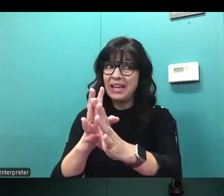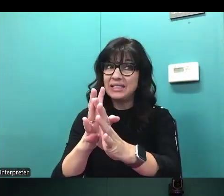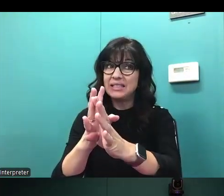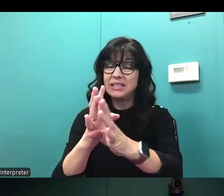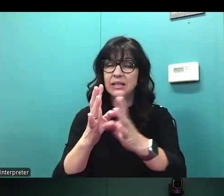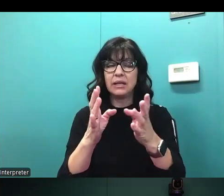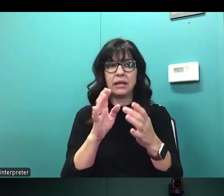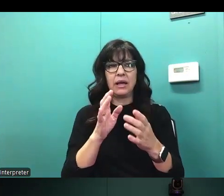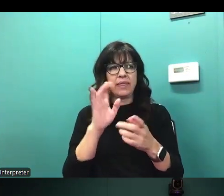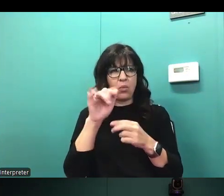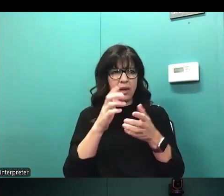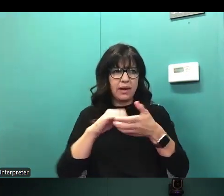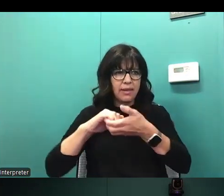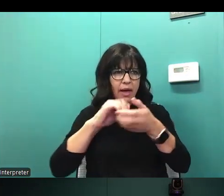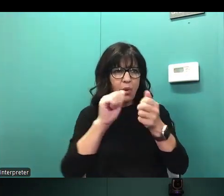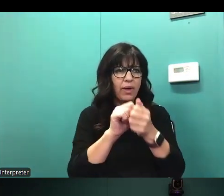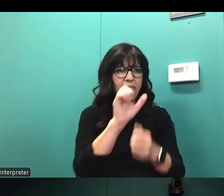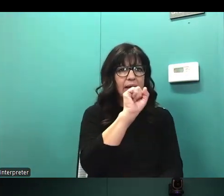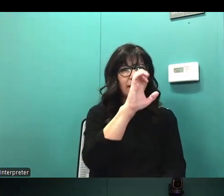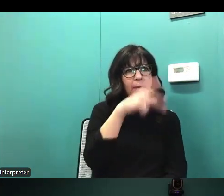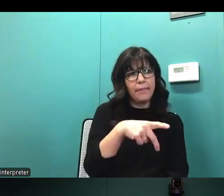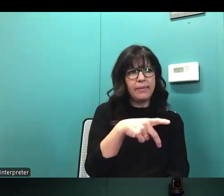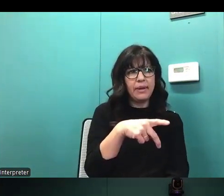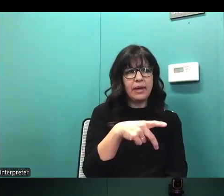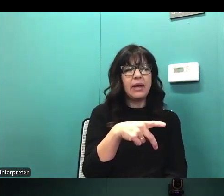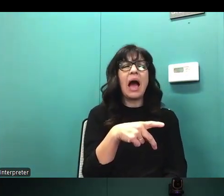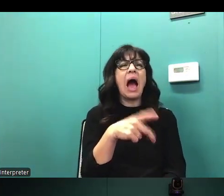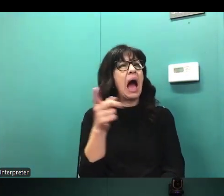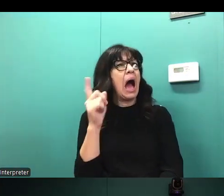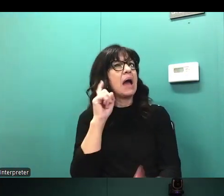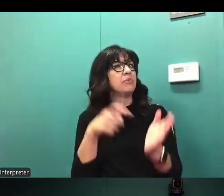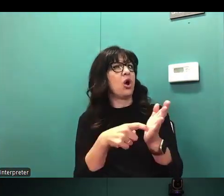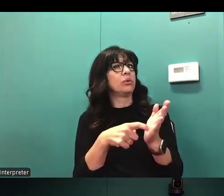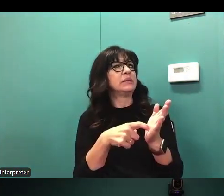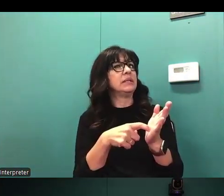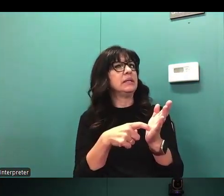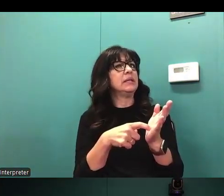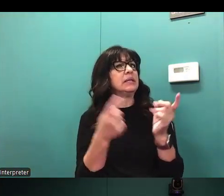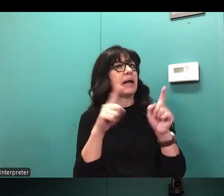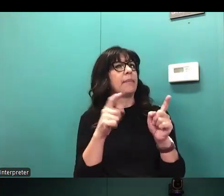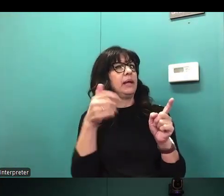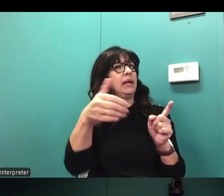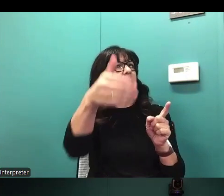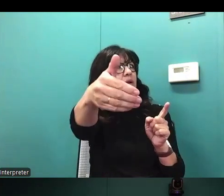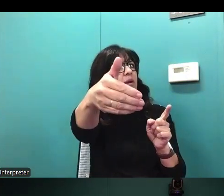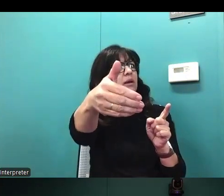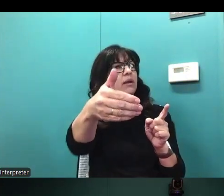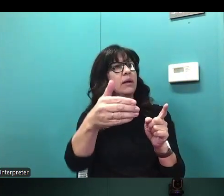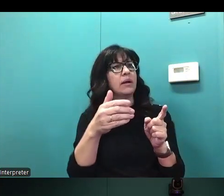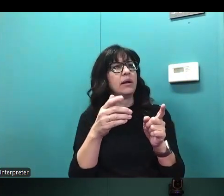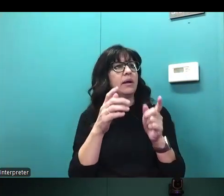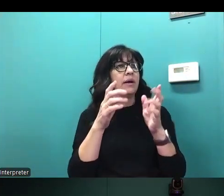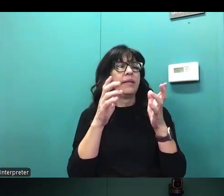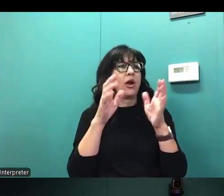Because then when we collaborate with our speech pathologist, then I can say, hey, I'm seeing this pattern, like they have a cluster